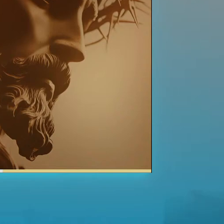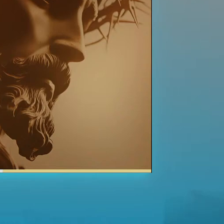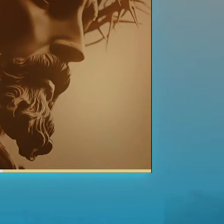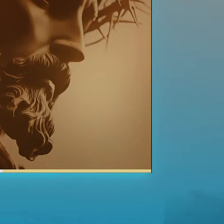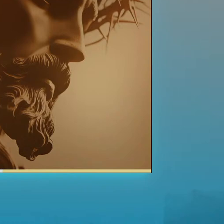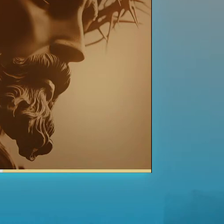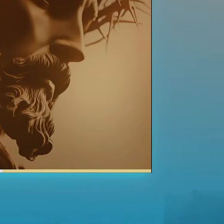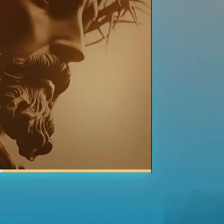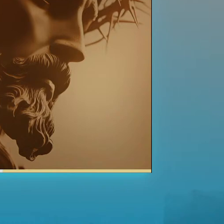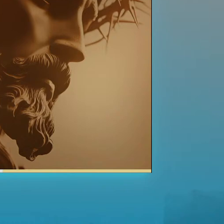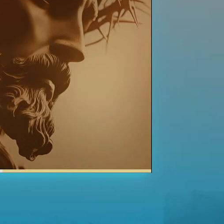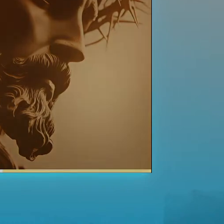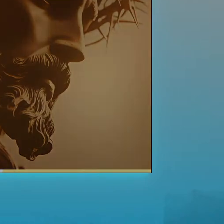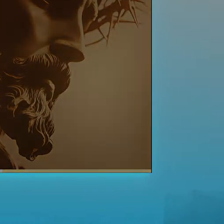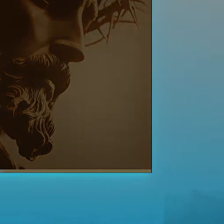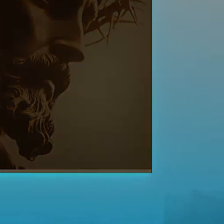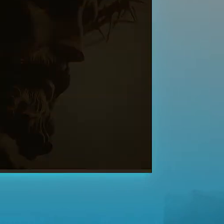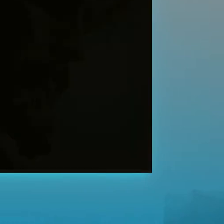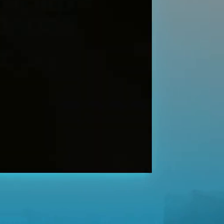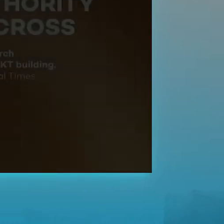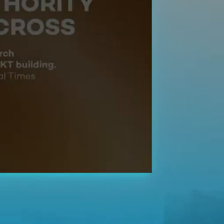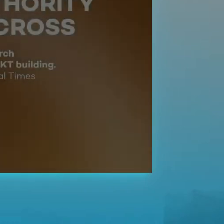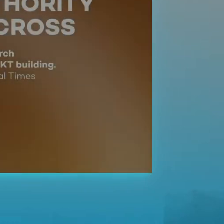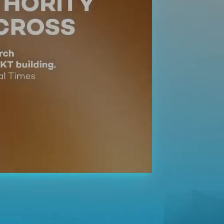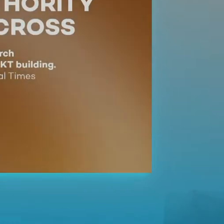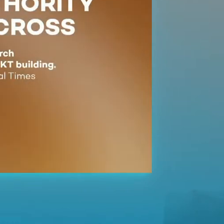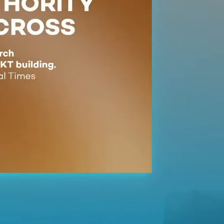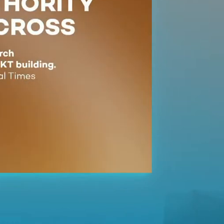Who is bigger than the heavens?